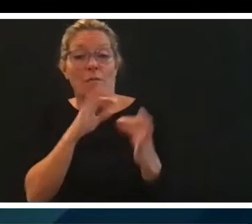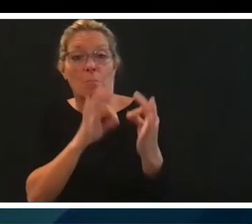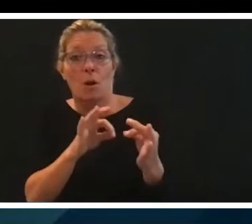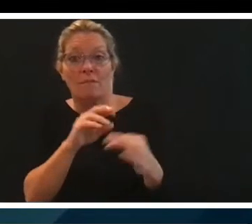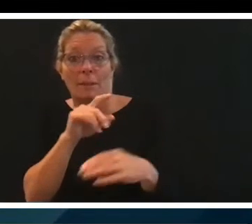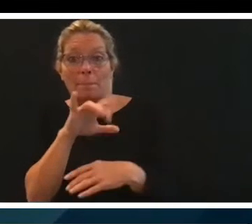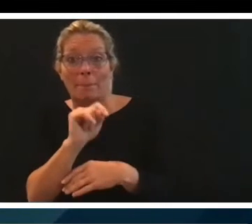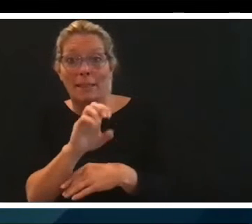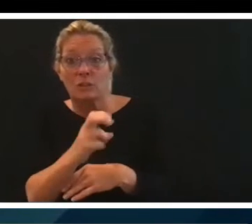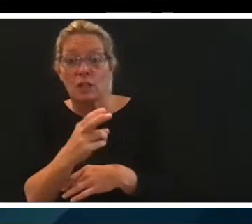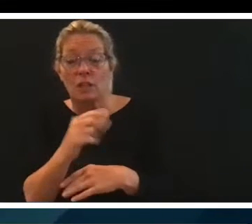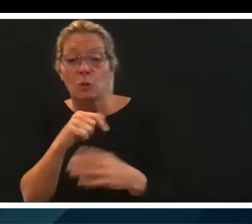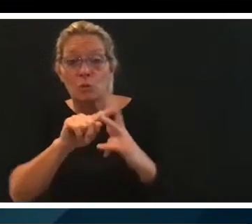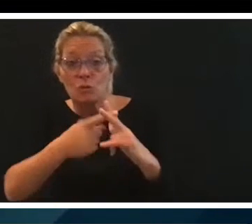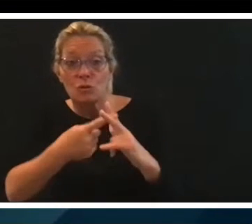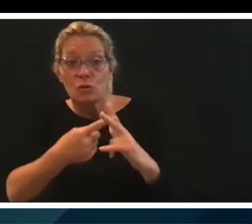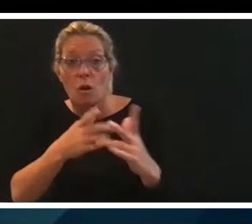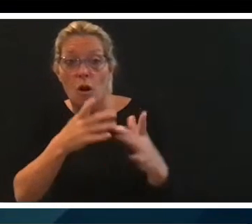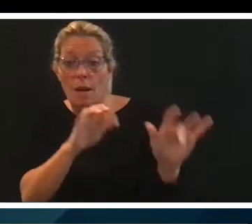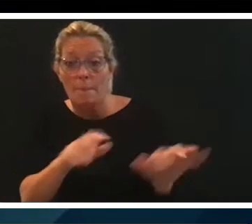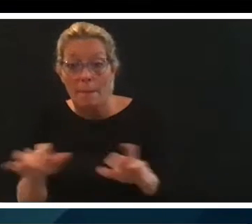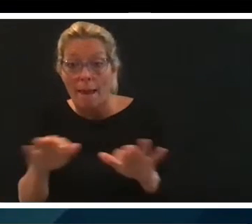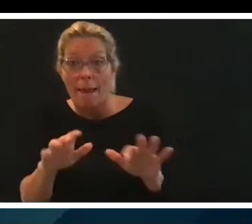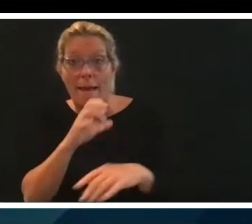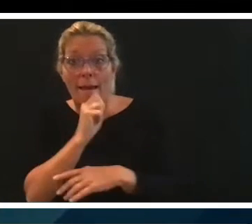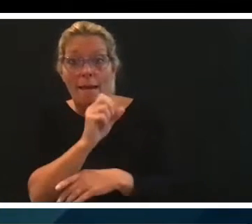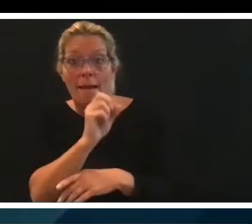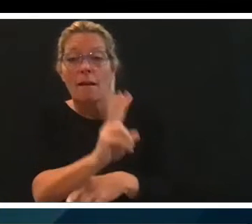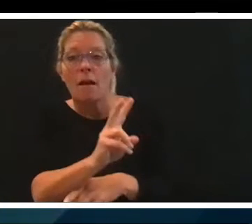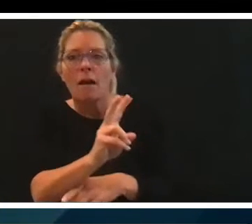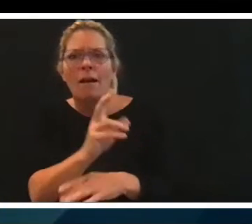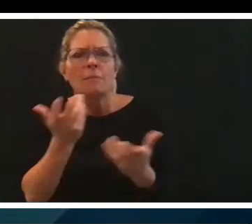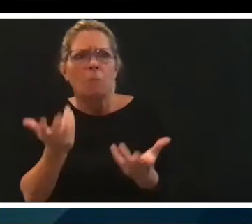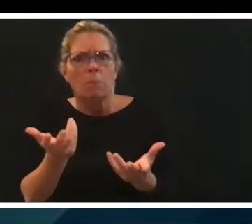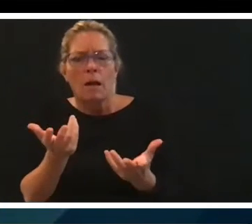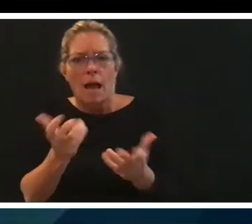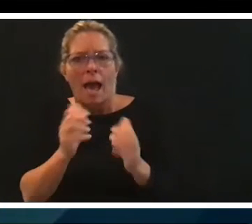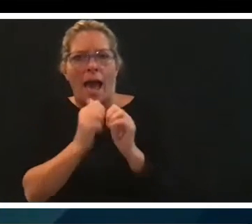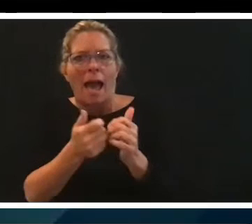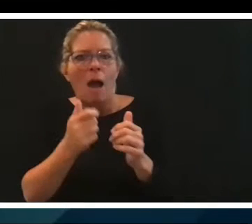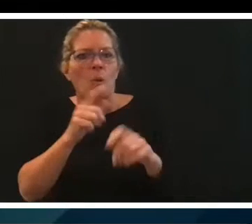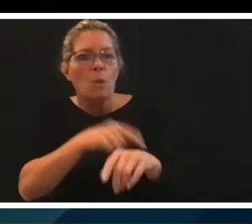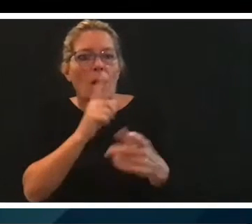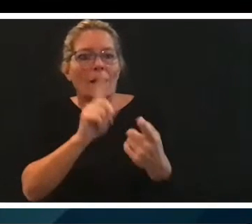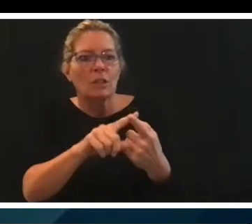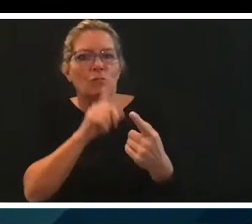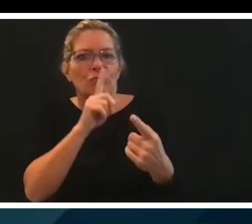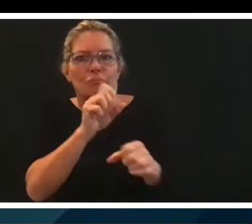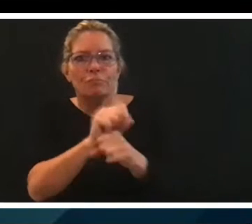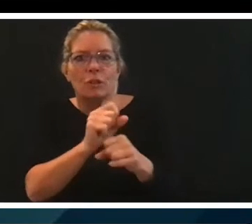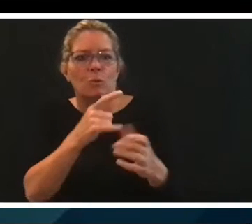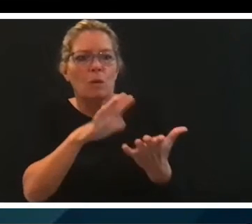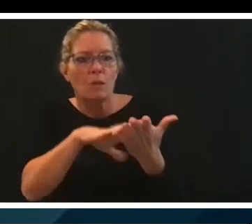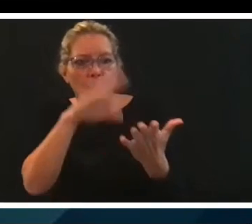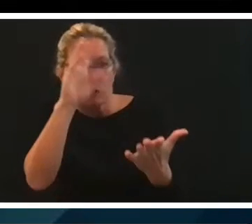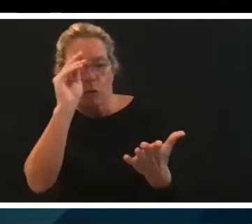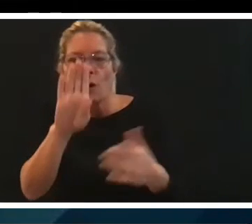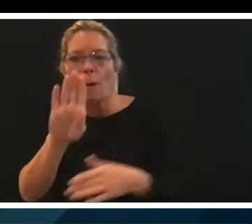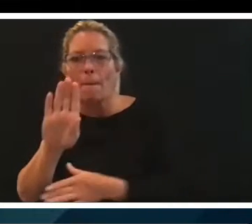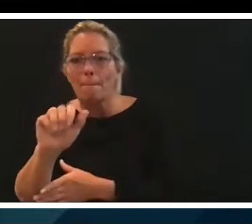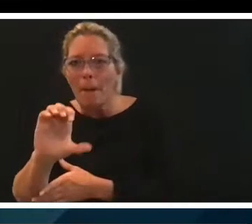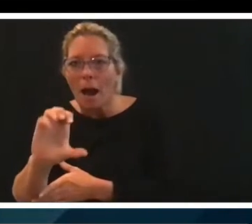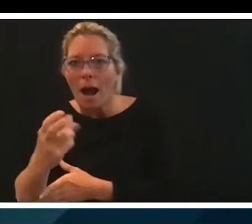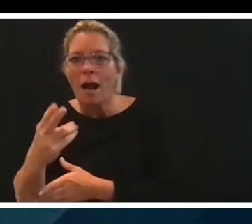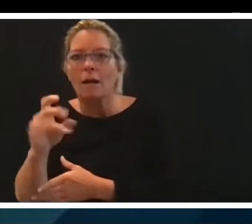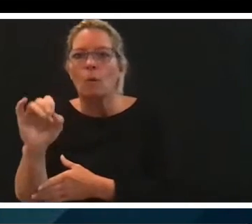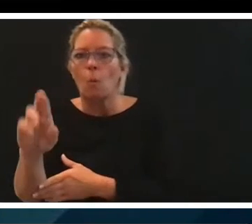like, how long is it before you're like playing like Bach or Mozart? Like like how quickly does that happen when you